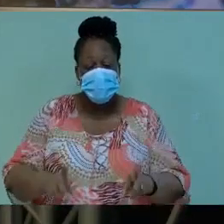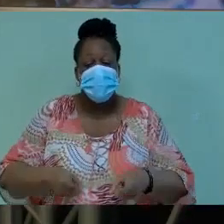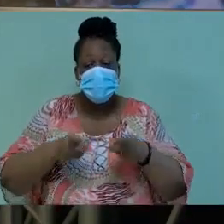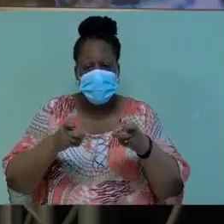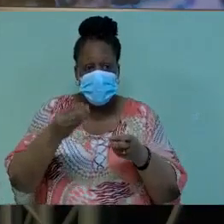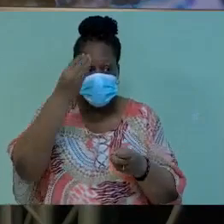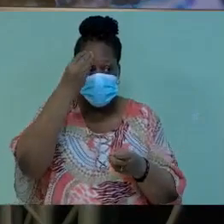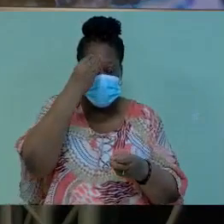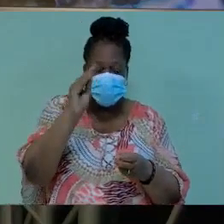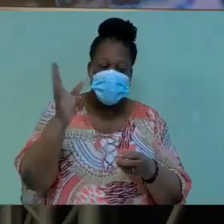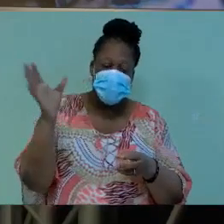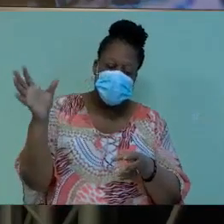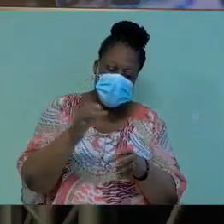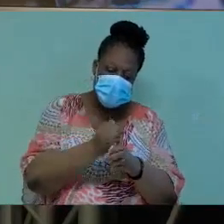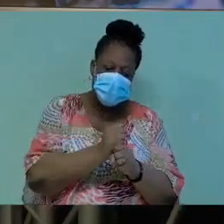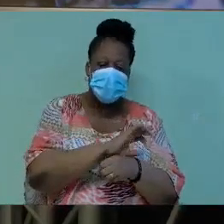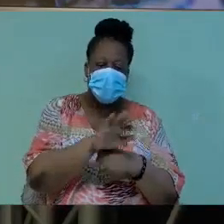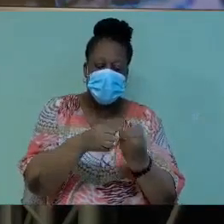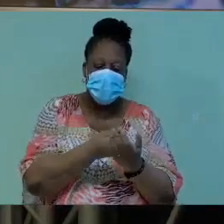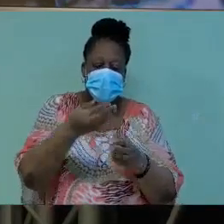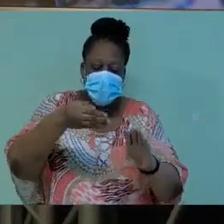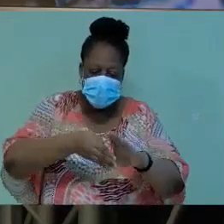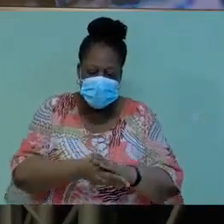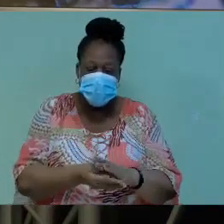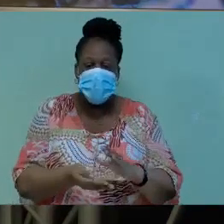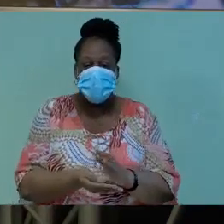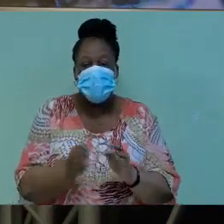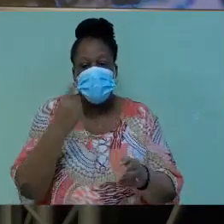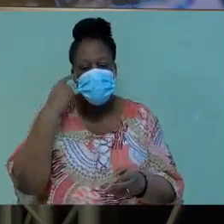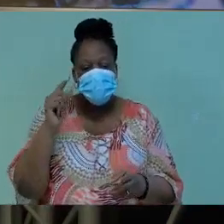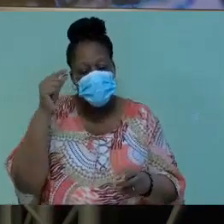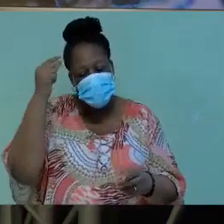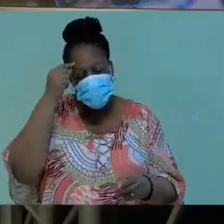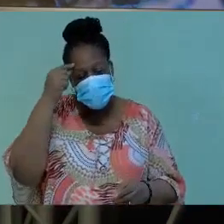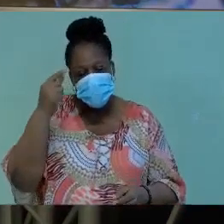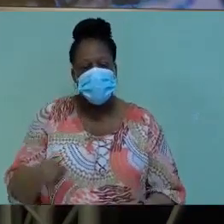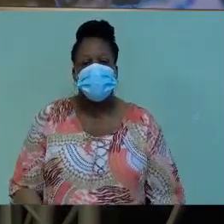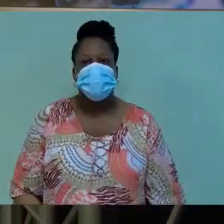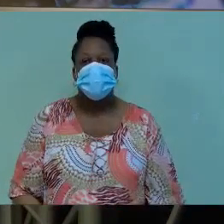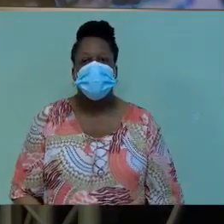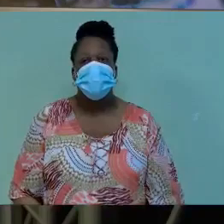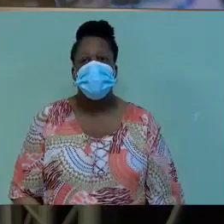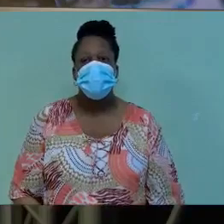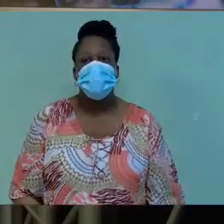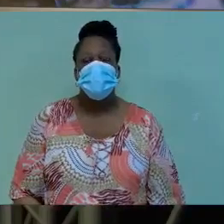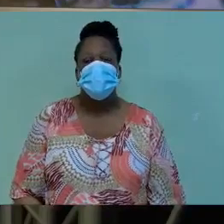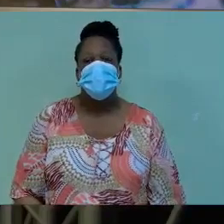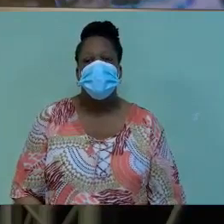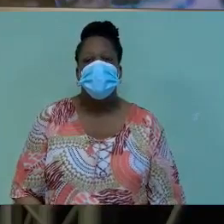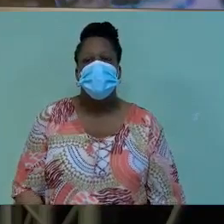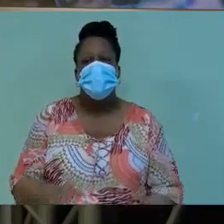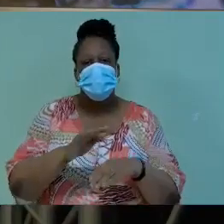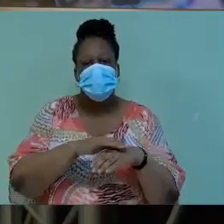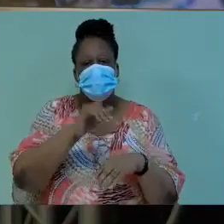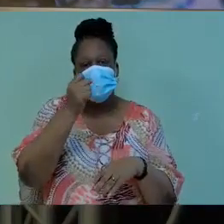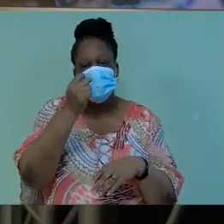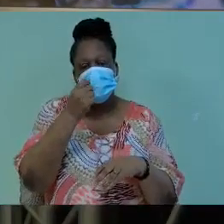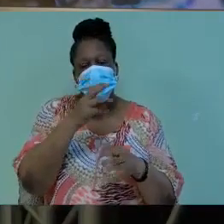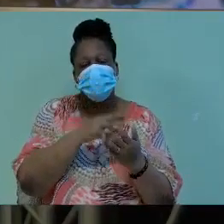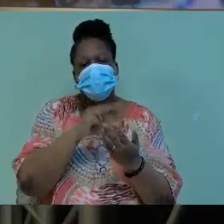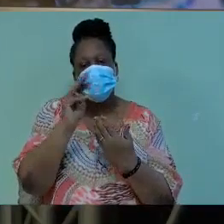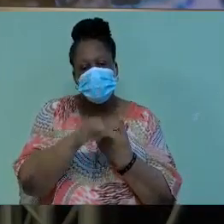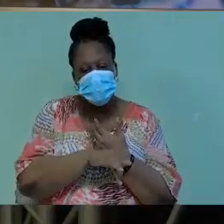on the recommendation of the Eastern Caribbean Central Bank Board of Directors, the Monetary Council, it was on the 11th of March,